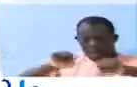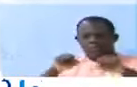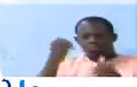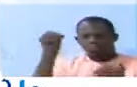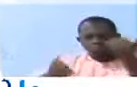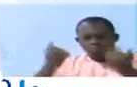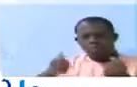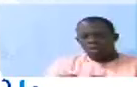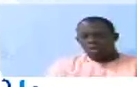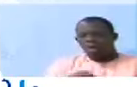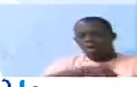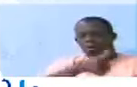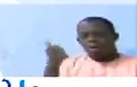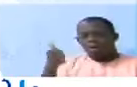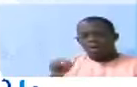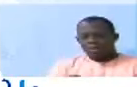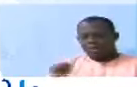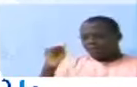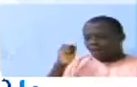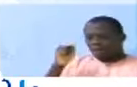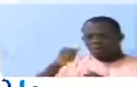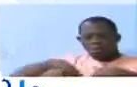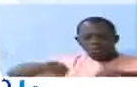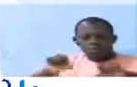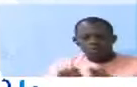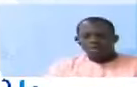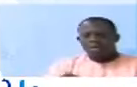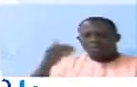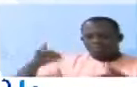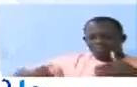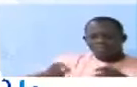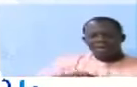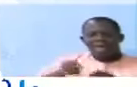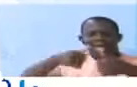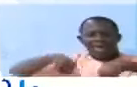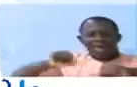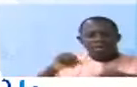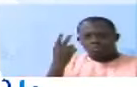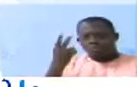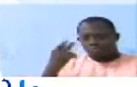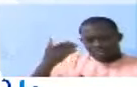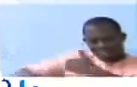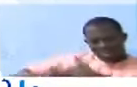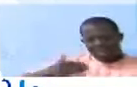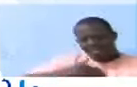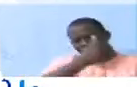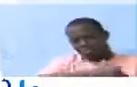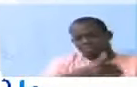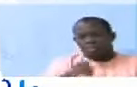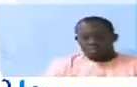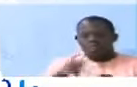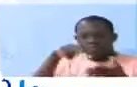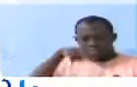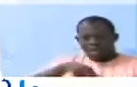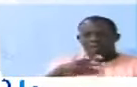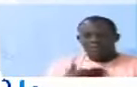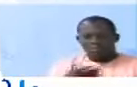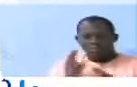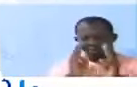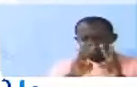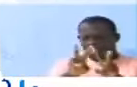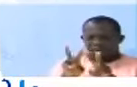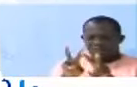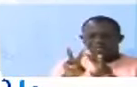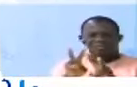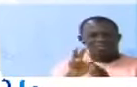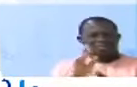us, somewhere on the two sides of us, so I realized that, well, these people are not part of a demonstration.